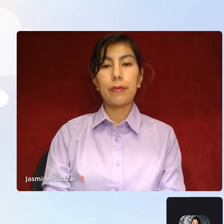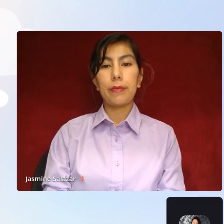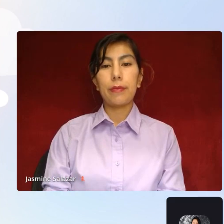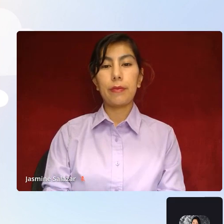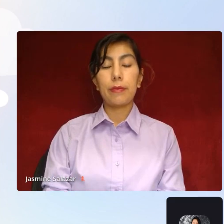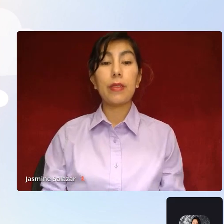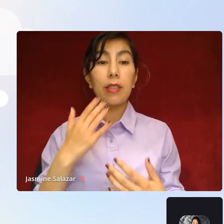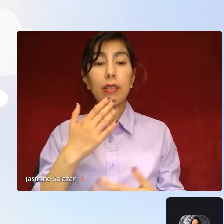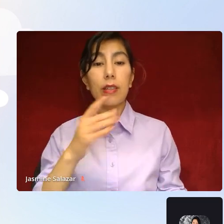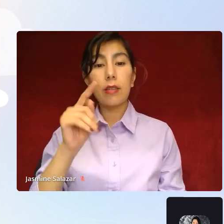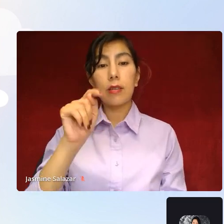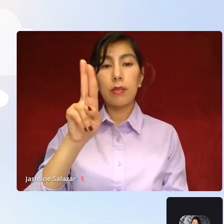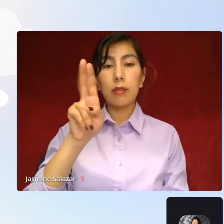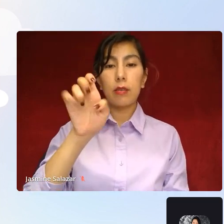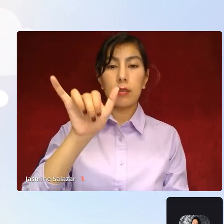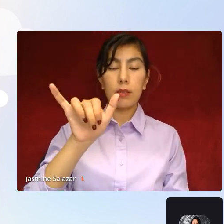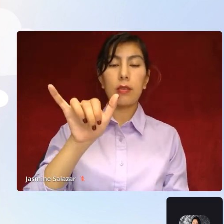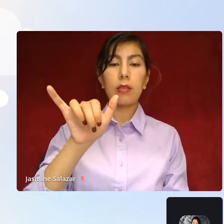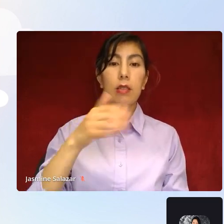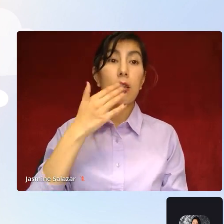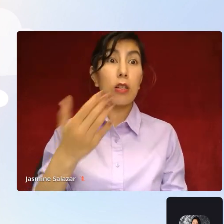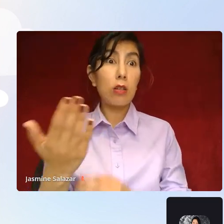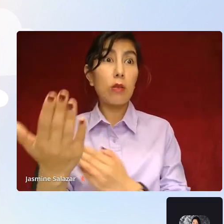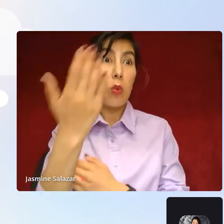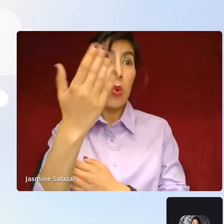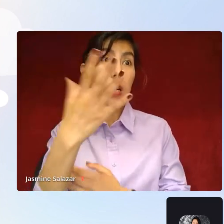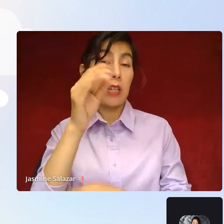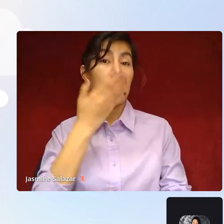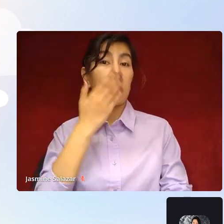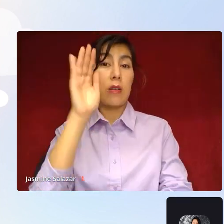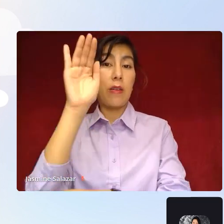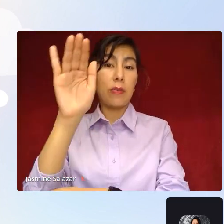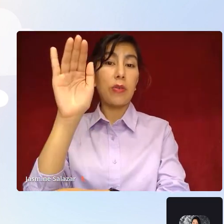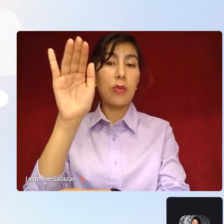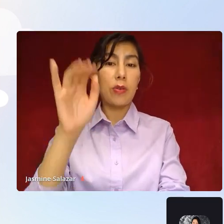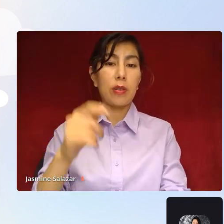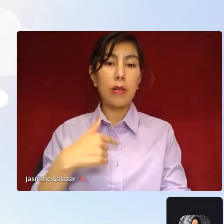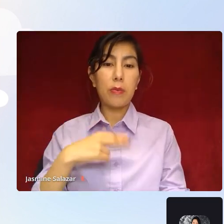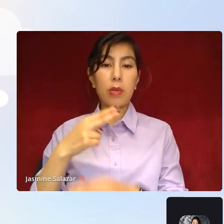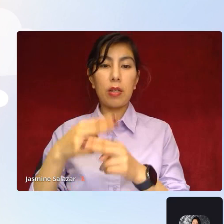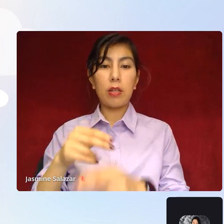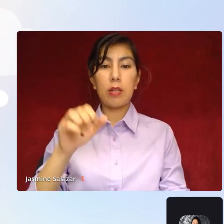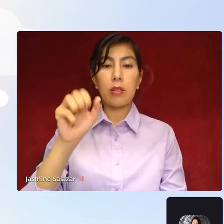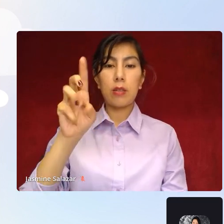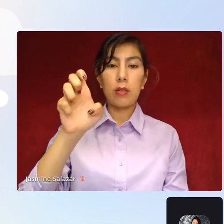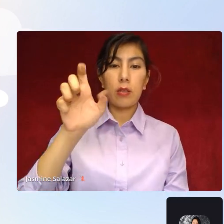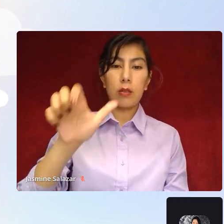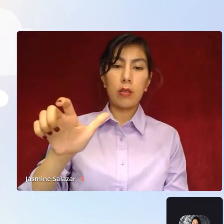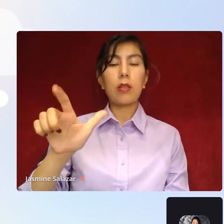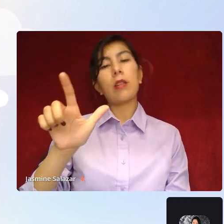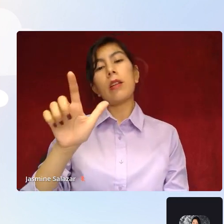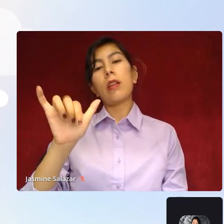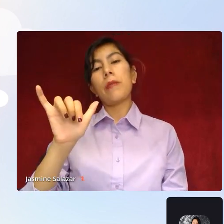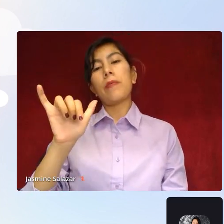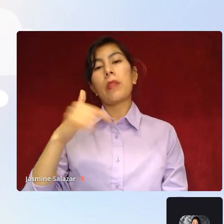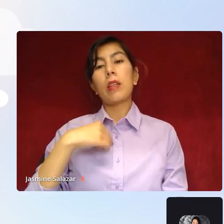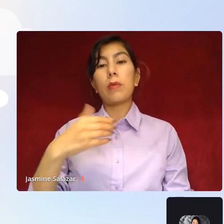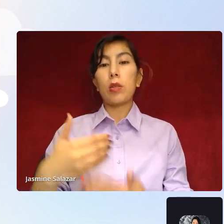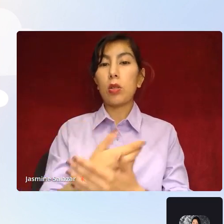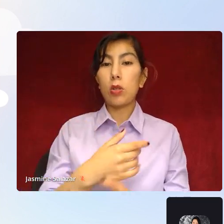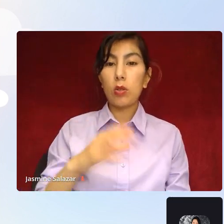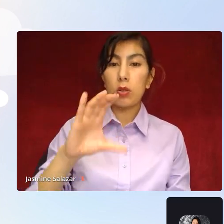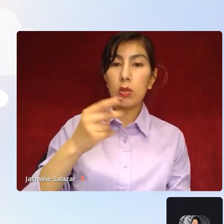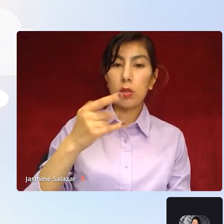Thank you, Tracy. Good morning and good afternoon. My name is Dr. Emily Lickvar, and I am the new Chief of the